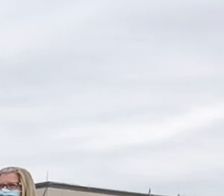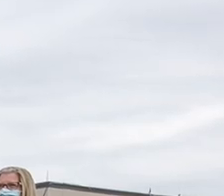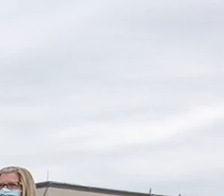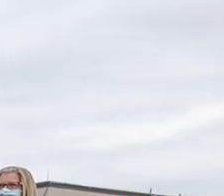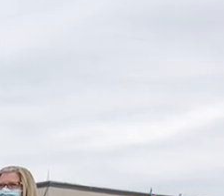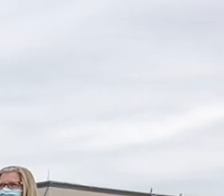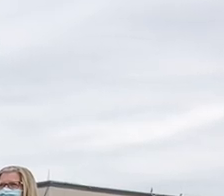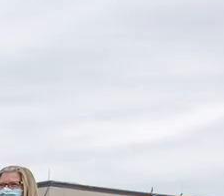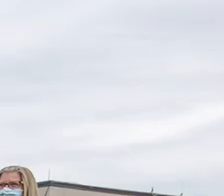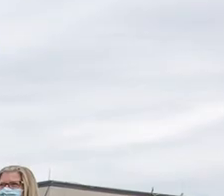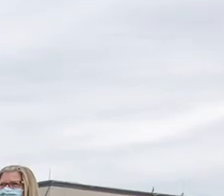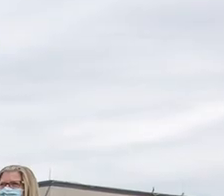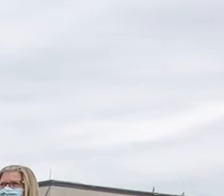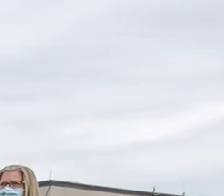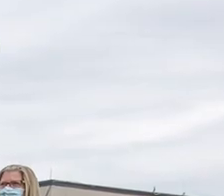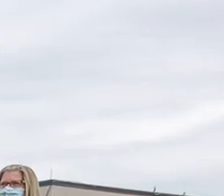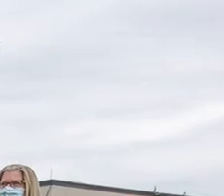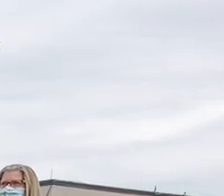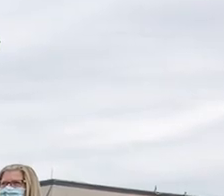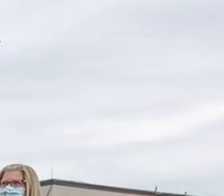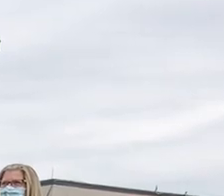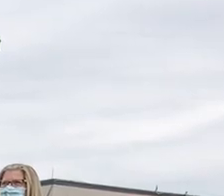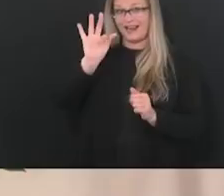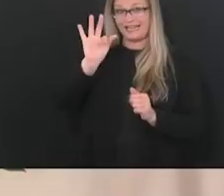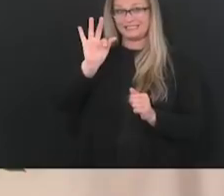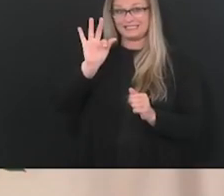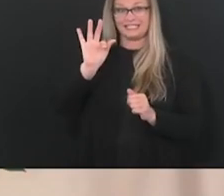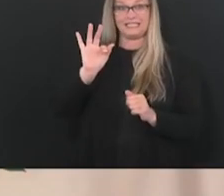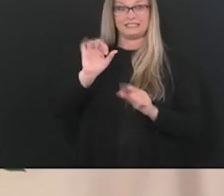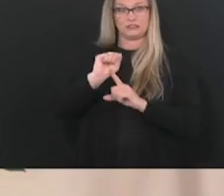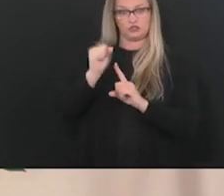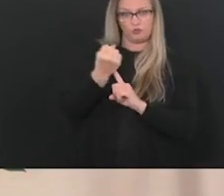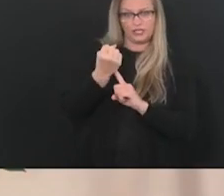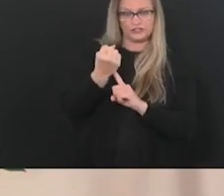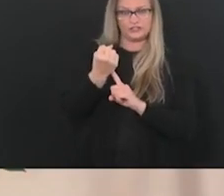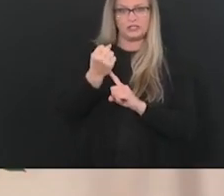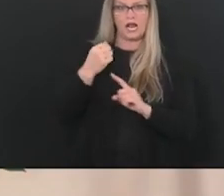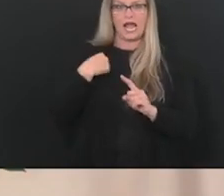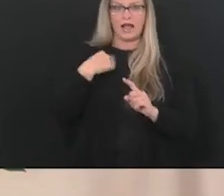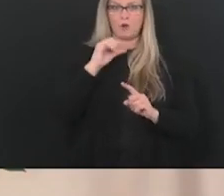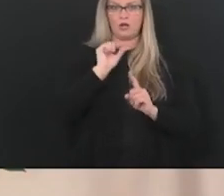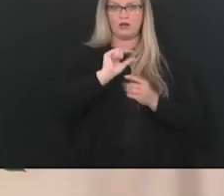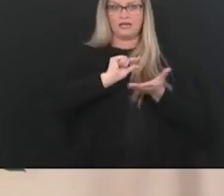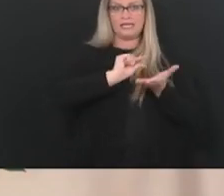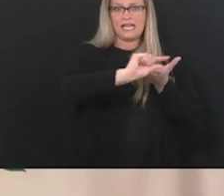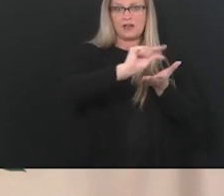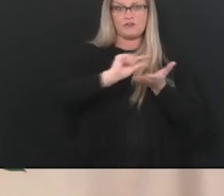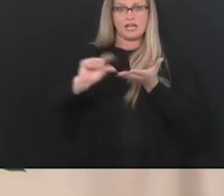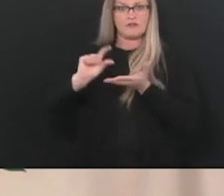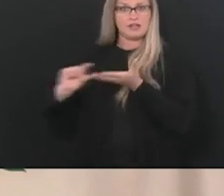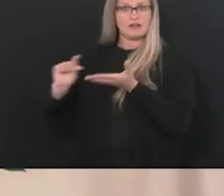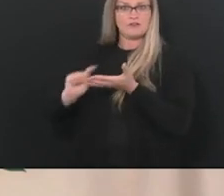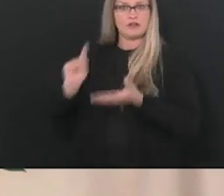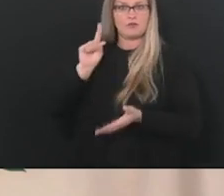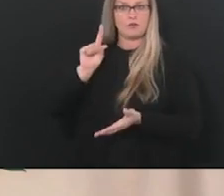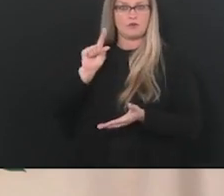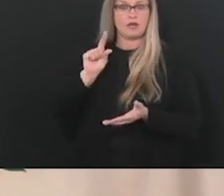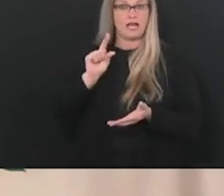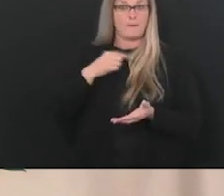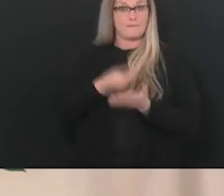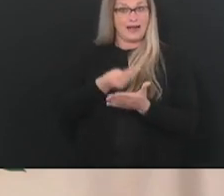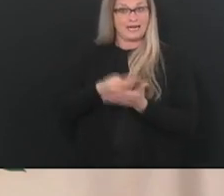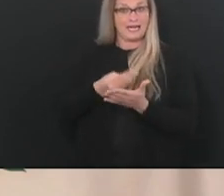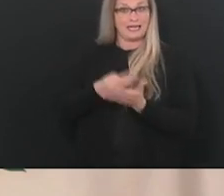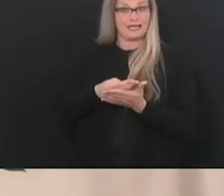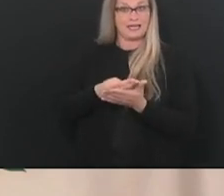hero pay to first responders and frontline workers. We're going to give the counties an incredible amount of latitude